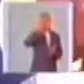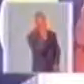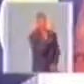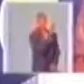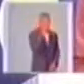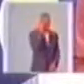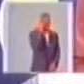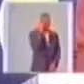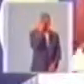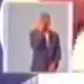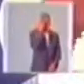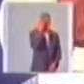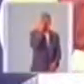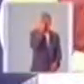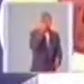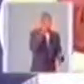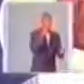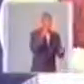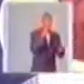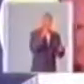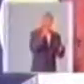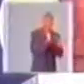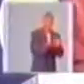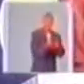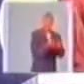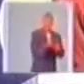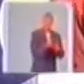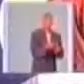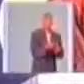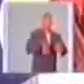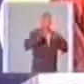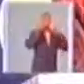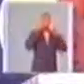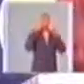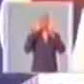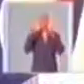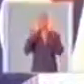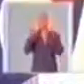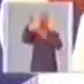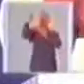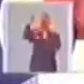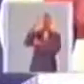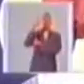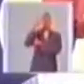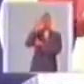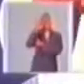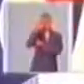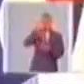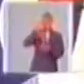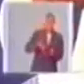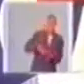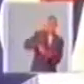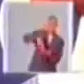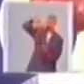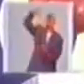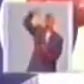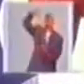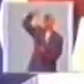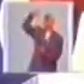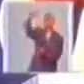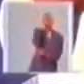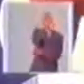papa no, nor the power of God. Verse 30, for in the resurrection, they neither